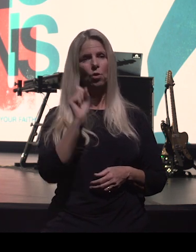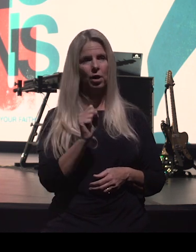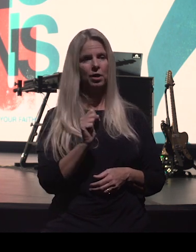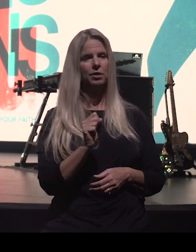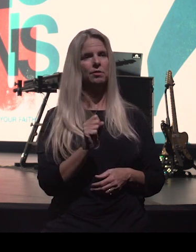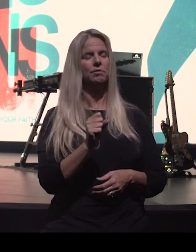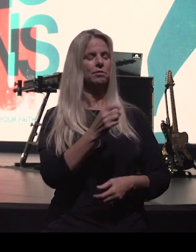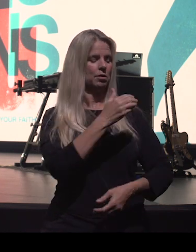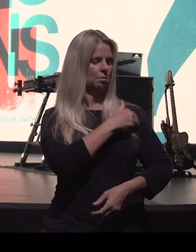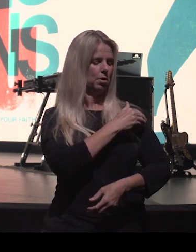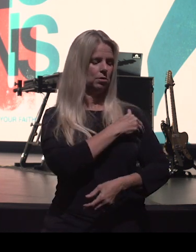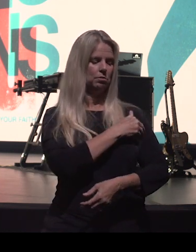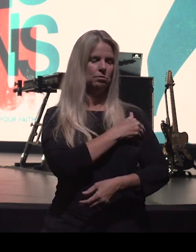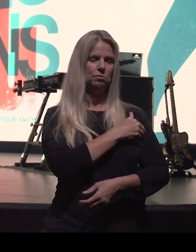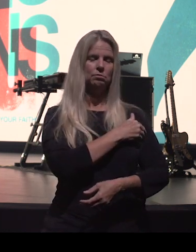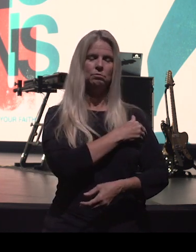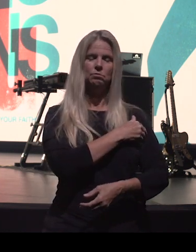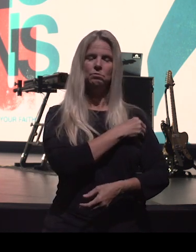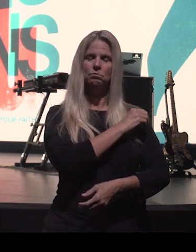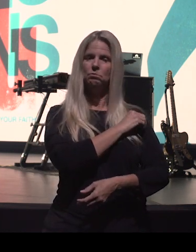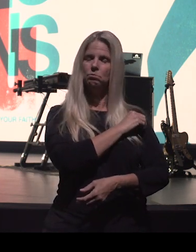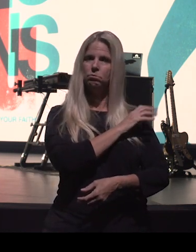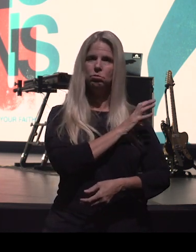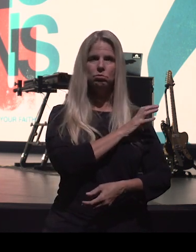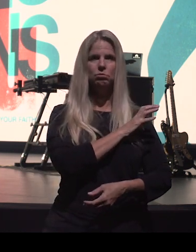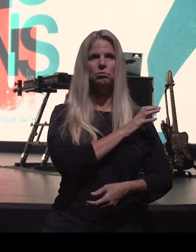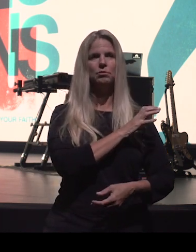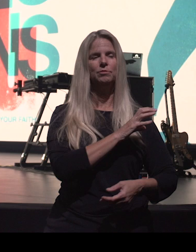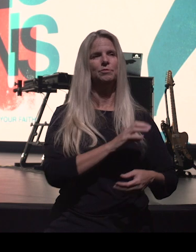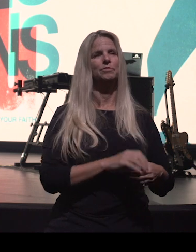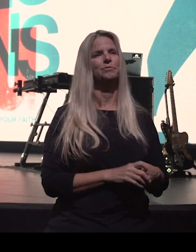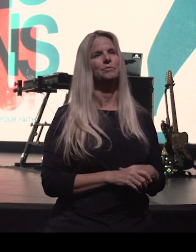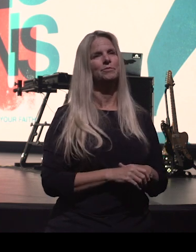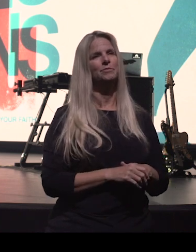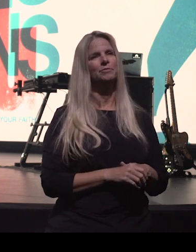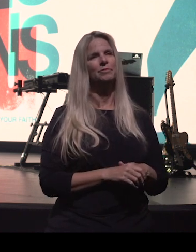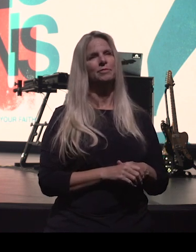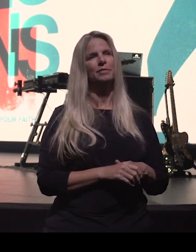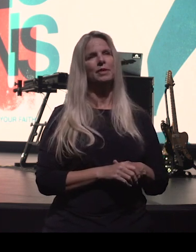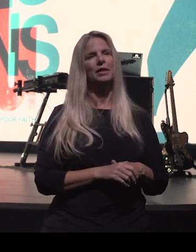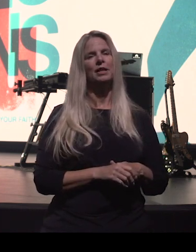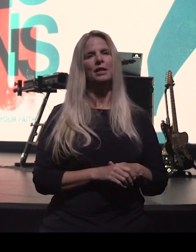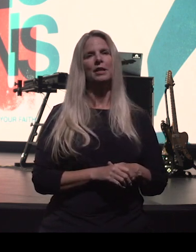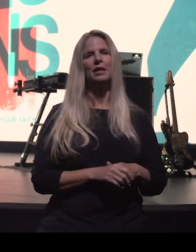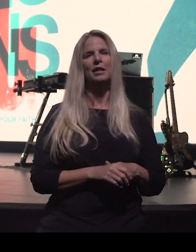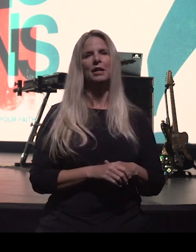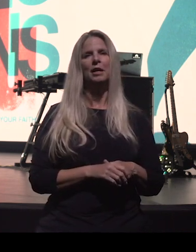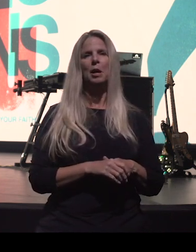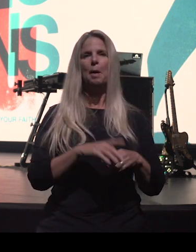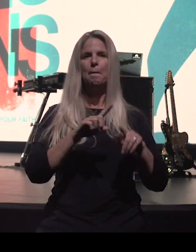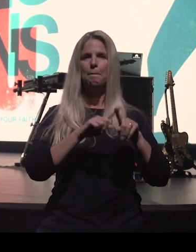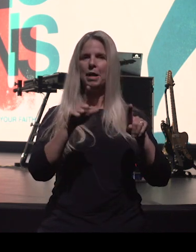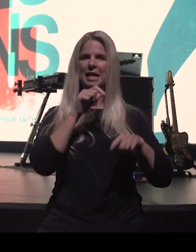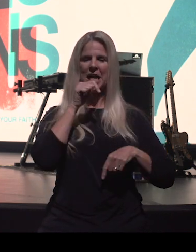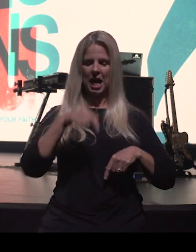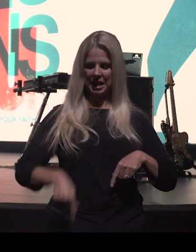built his upper body. It's all he worked out. And he never worked his lower body. And he looked so weird.